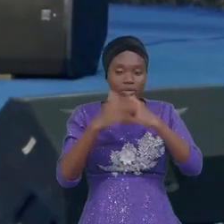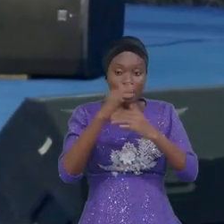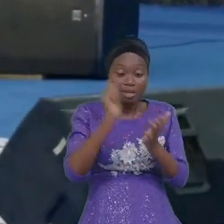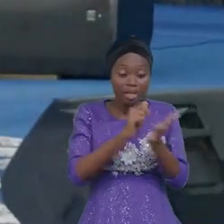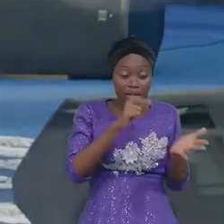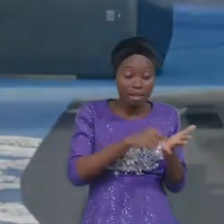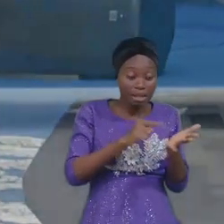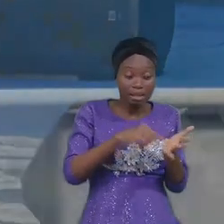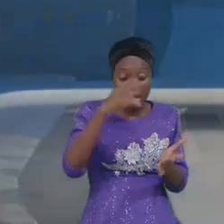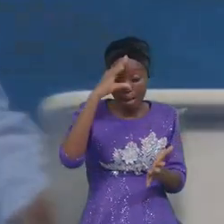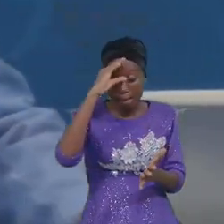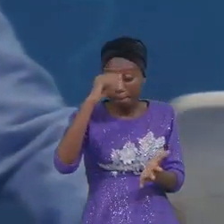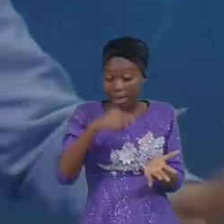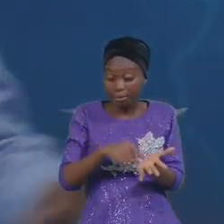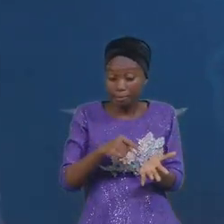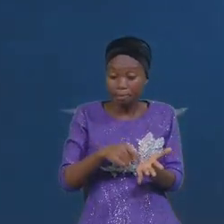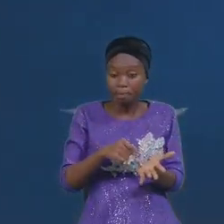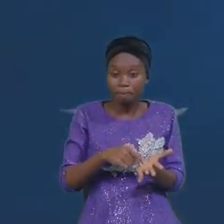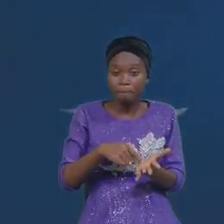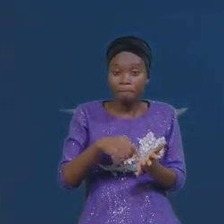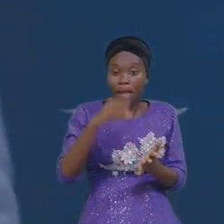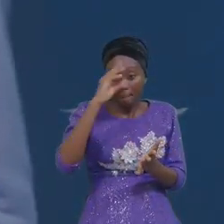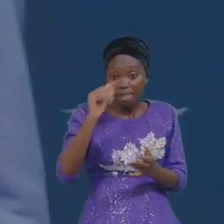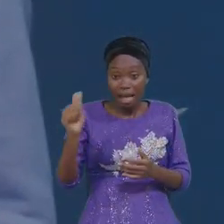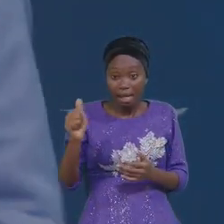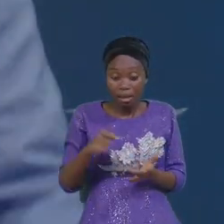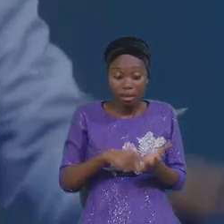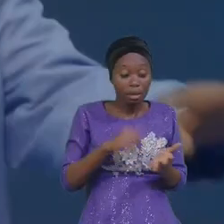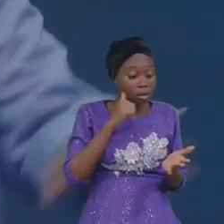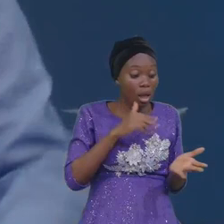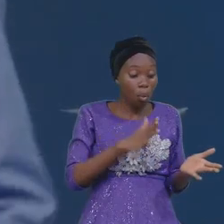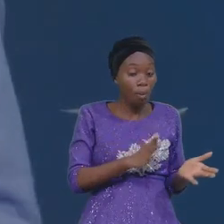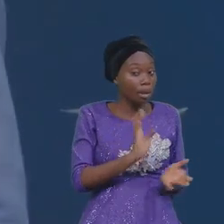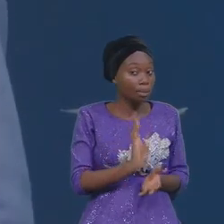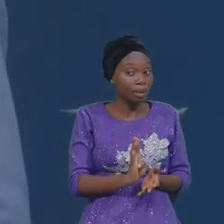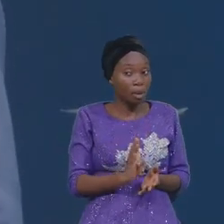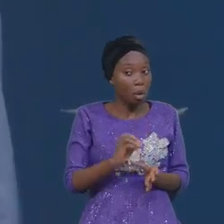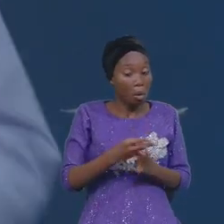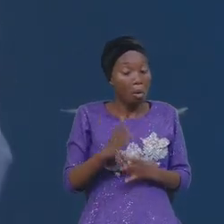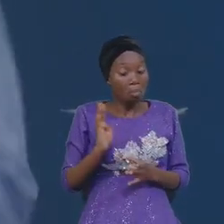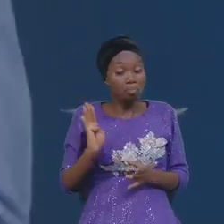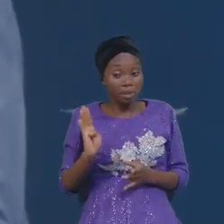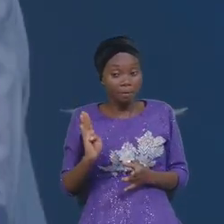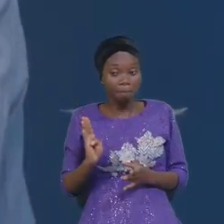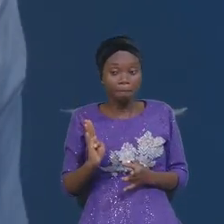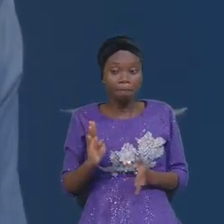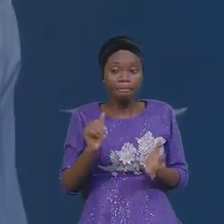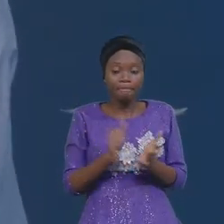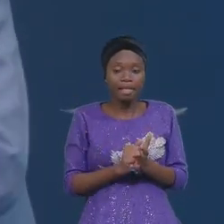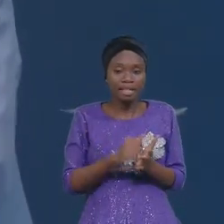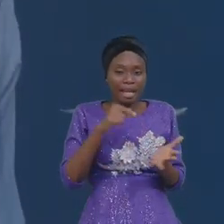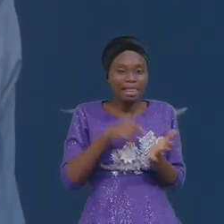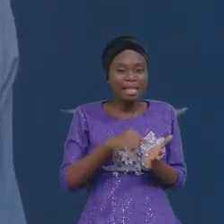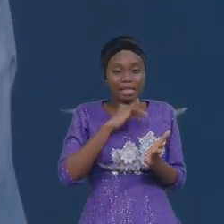A, this Miss B or Mrs. B, that this is what